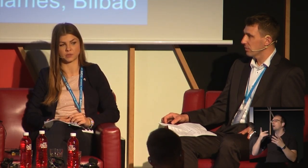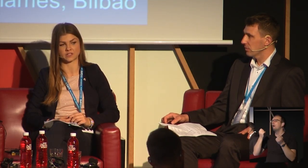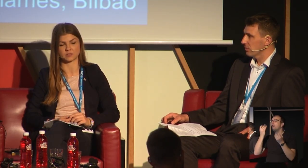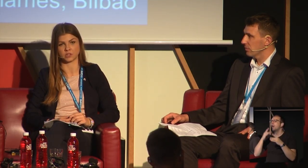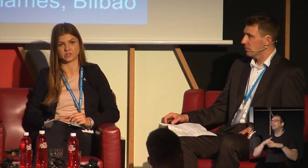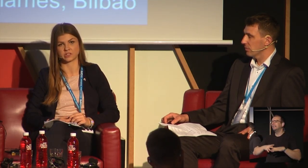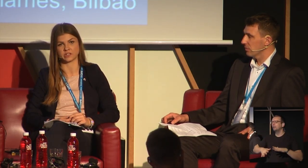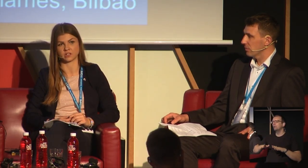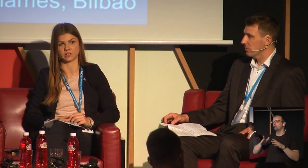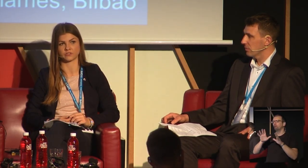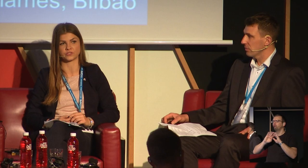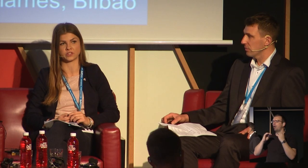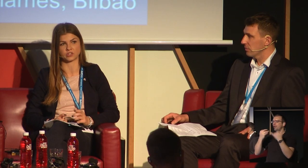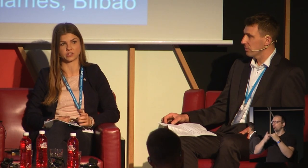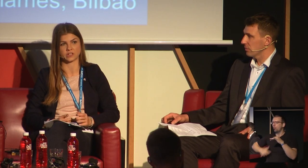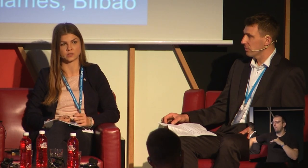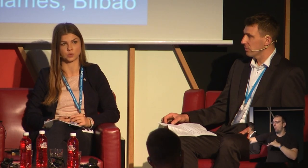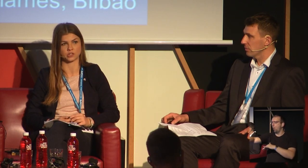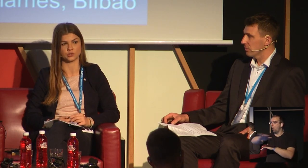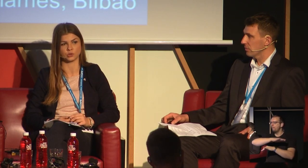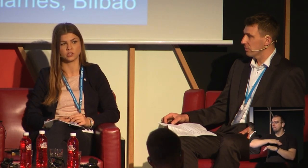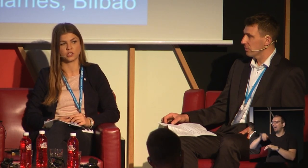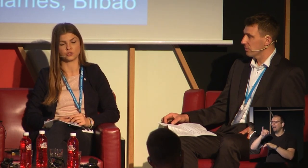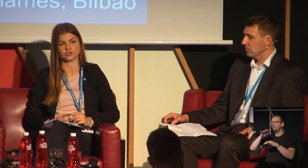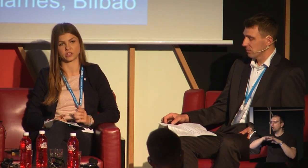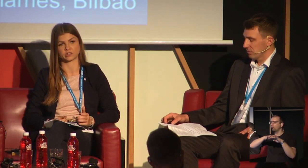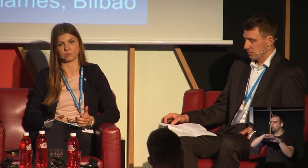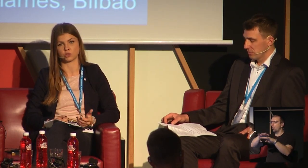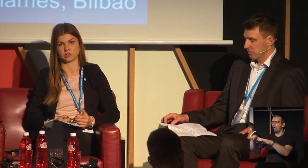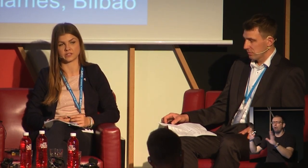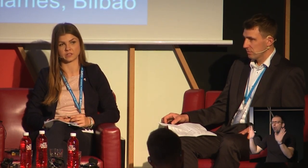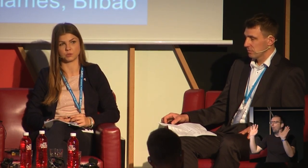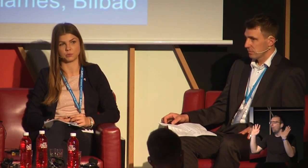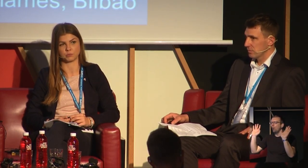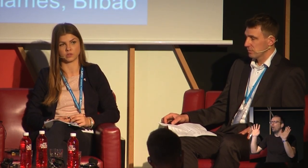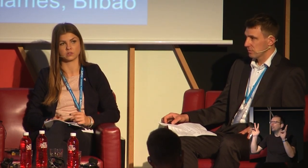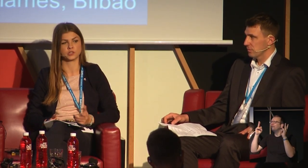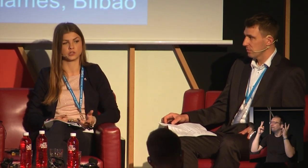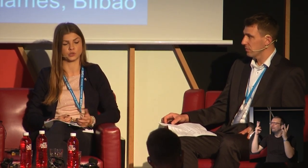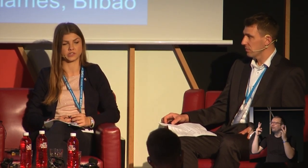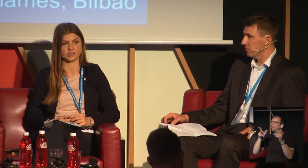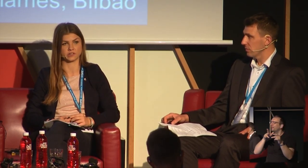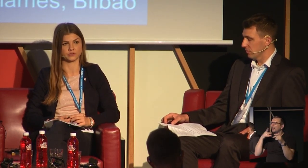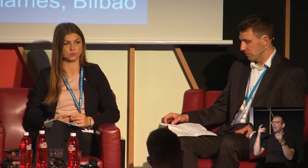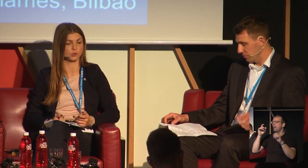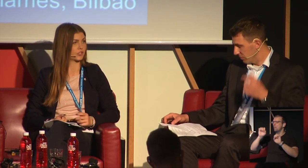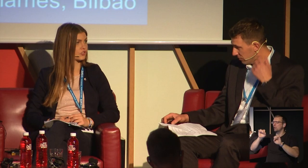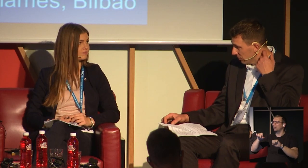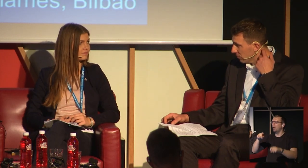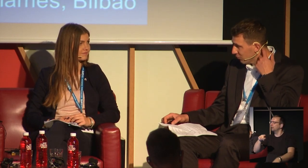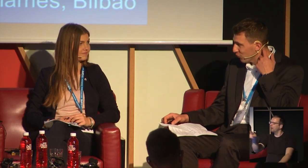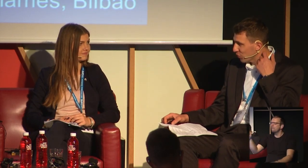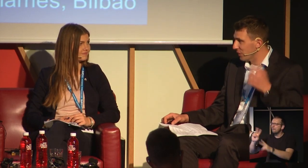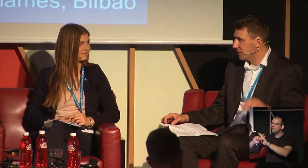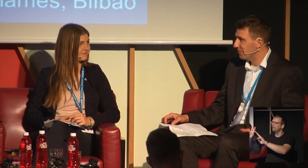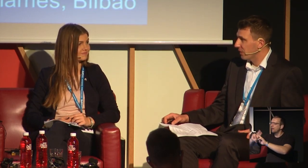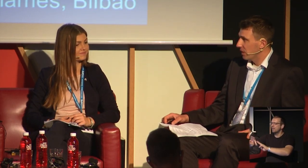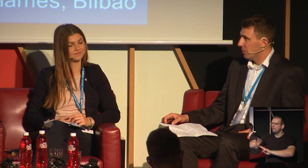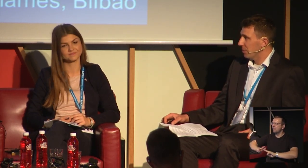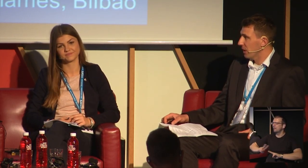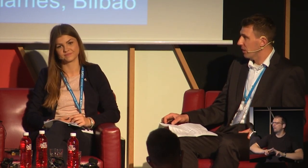stadium accessibility, there are a lot of different things we can do to attract more disabled people to attend the football match.